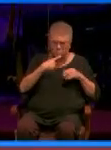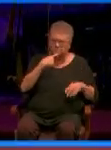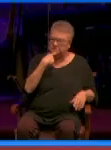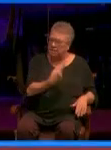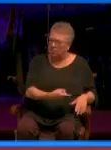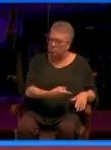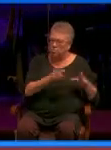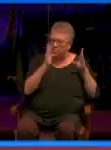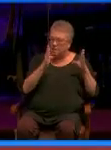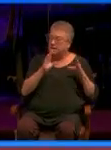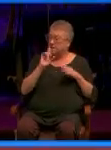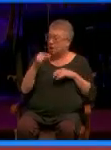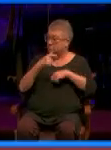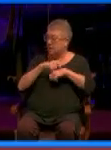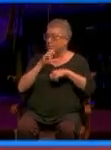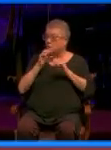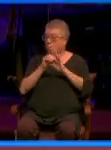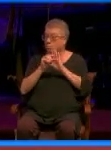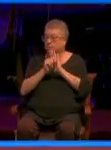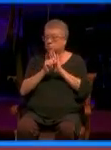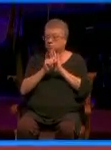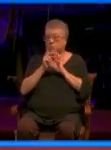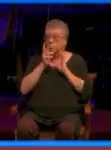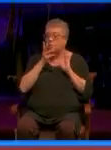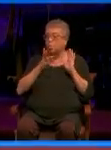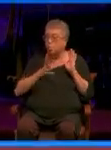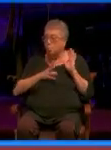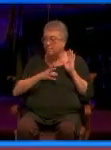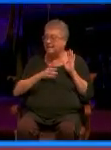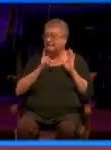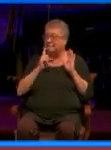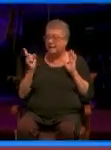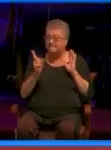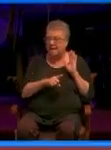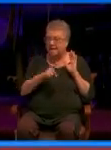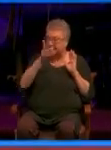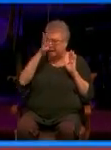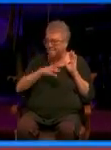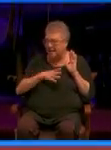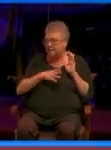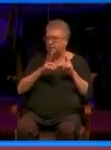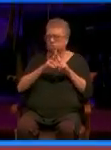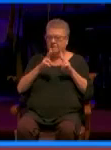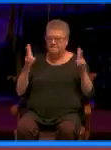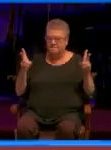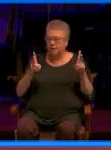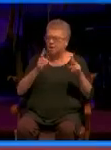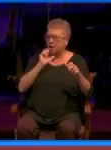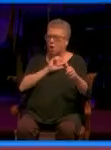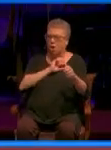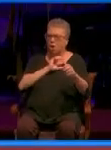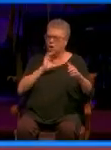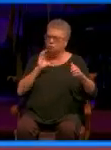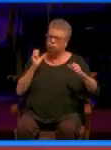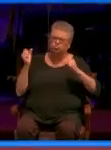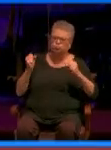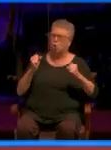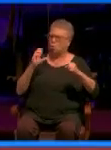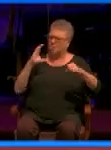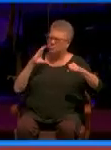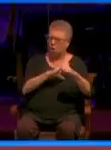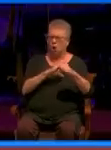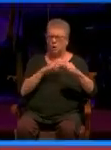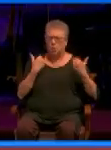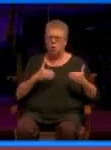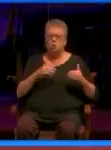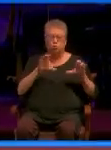one of the only times in the Old Testament where a woman is commanding a man. She is being very authoritative here. She wants him to do